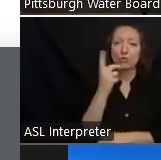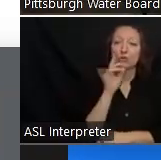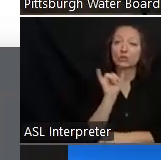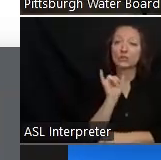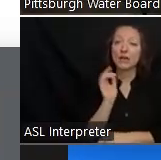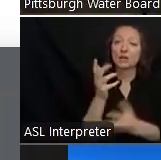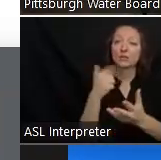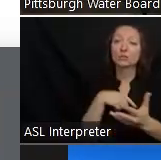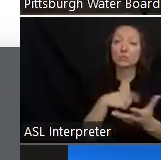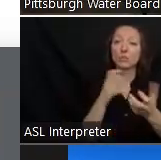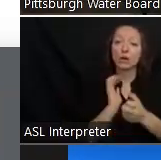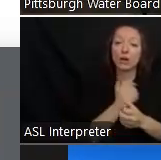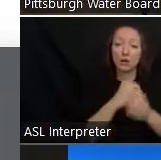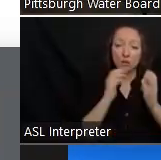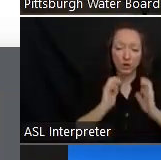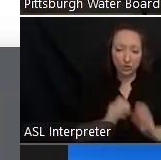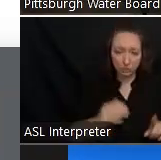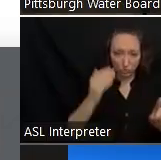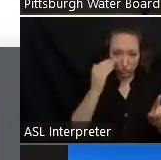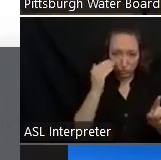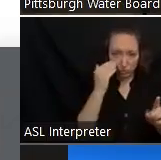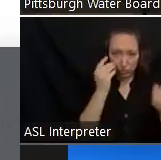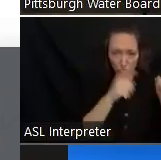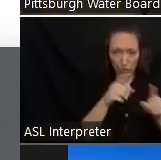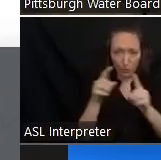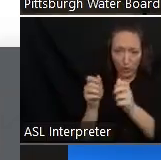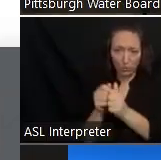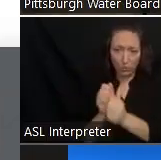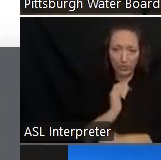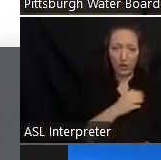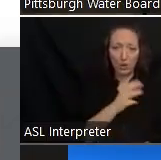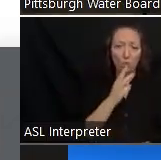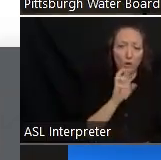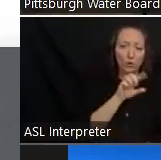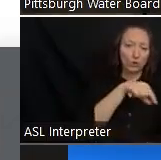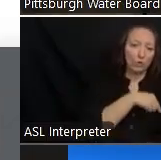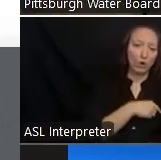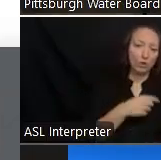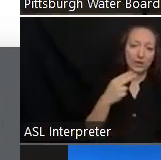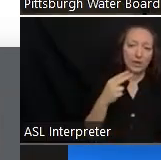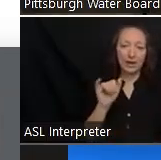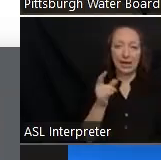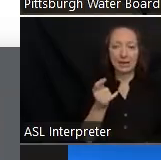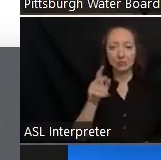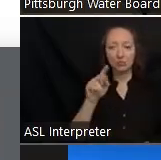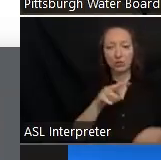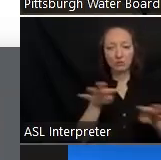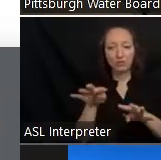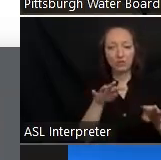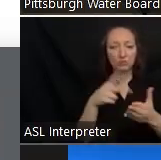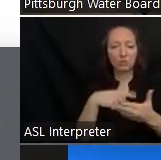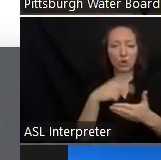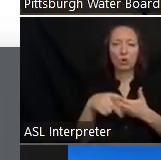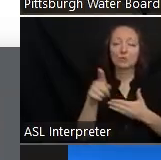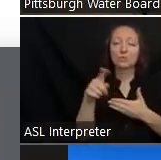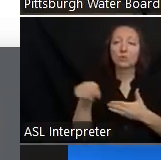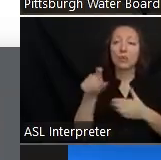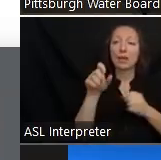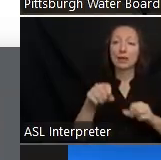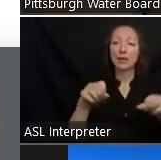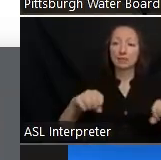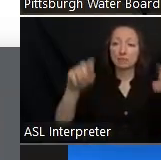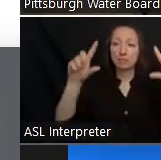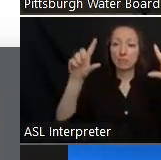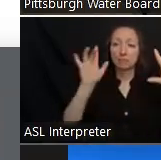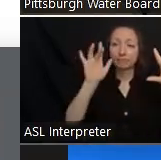water quality hydrant flushing program that we currently have in place. And they can click on that, learn more on the banners, and it'll bring them to this hydrant page, as you